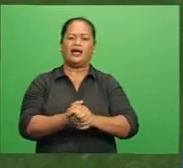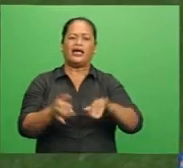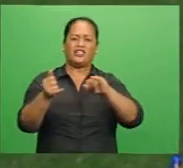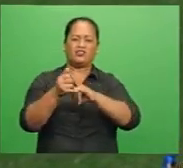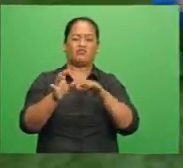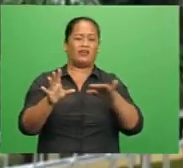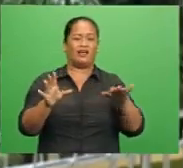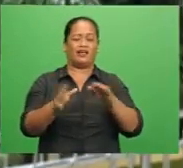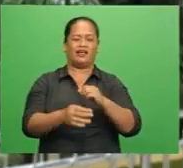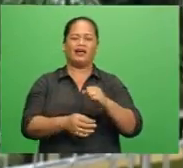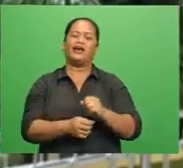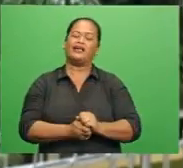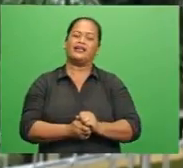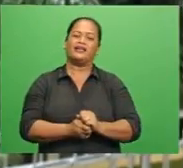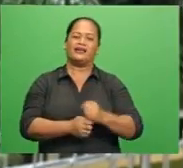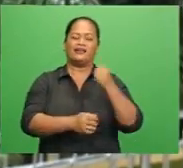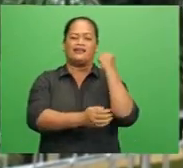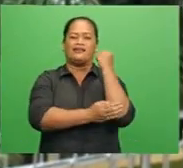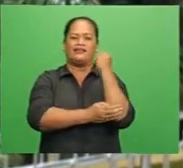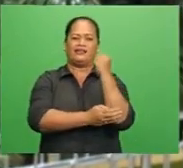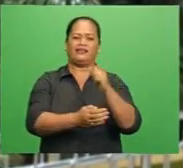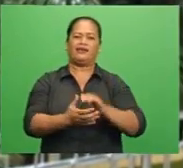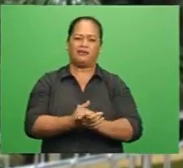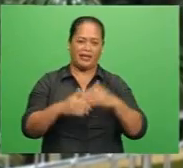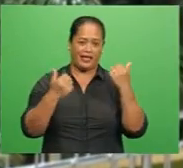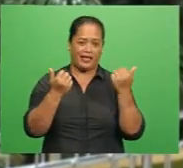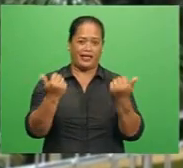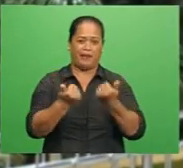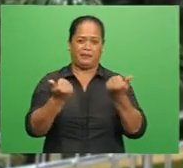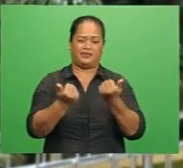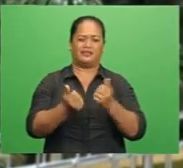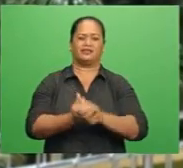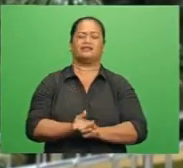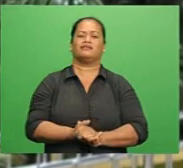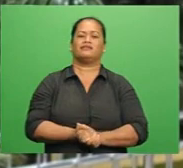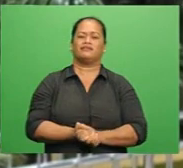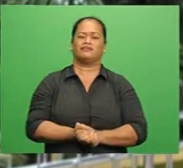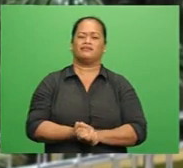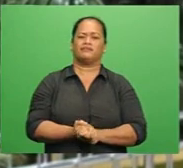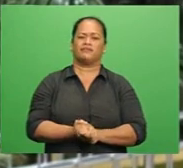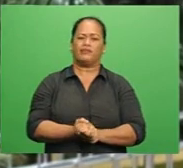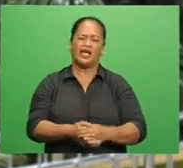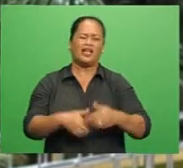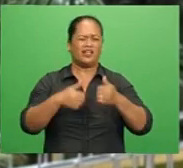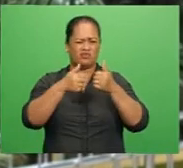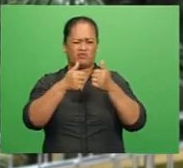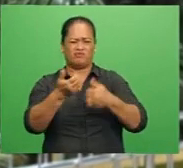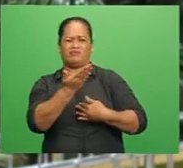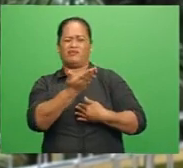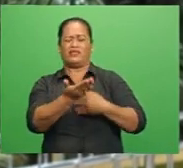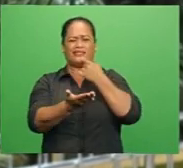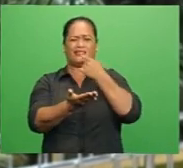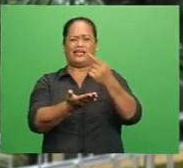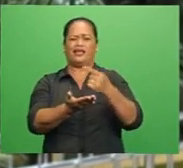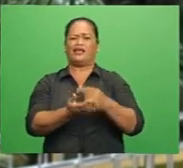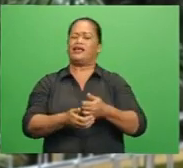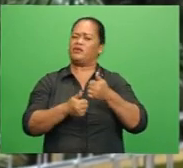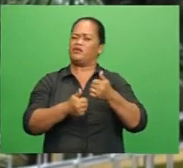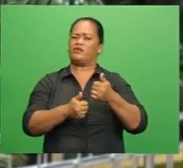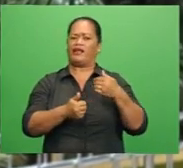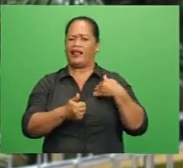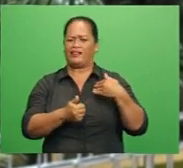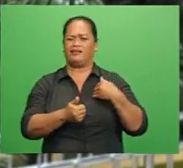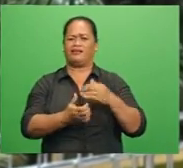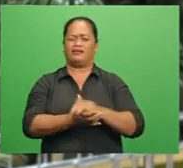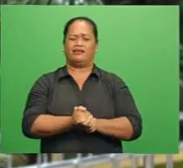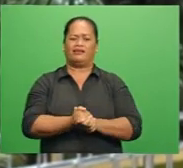month. It's good. It's a very healthy and a very good initiative from FRU